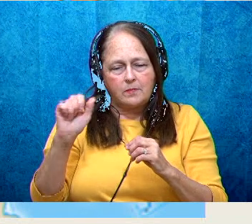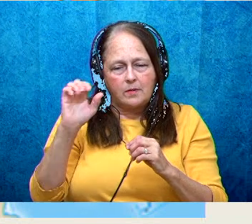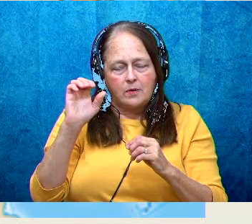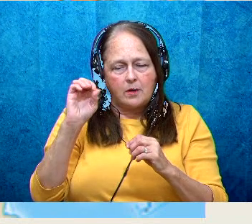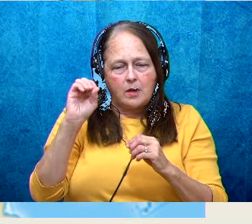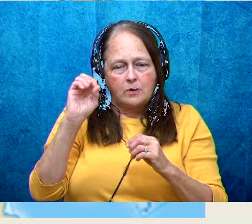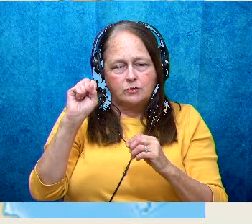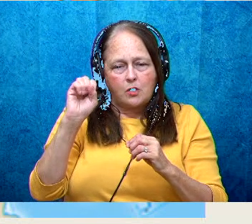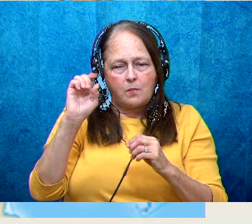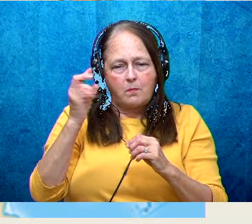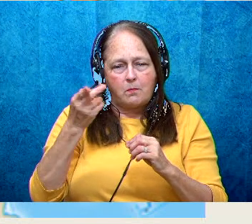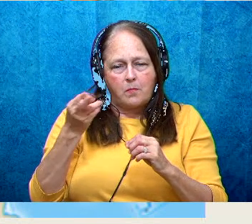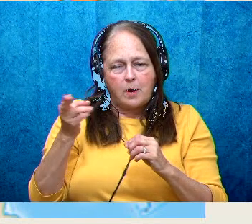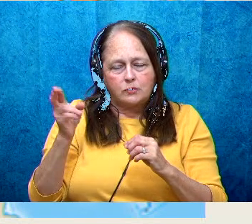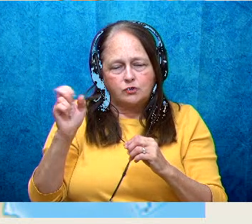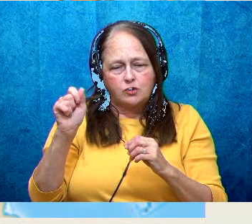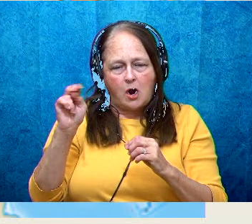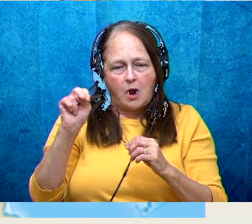Azerbaijan.